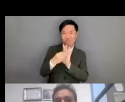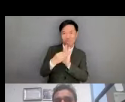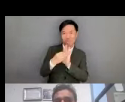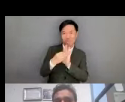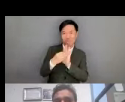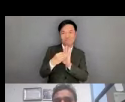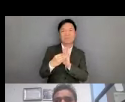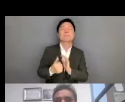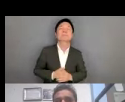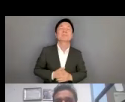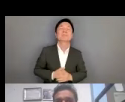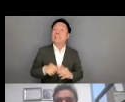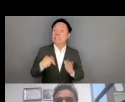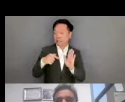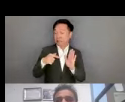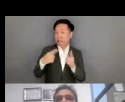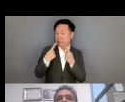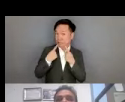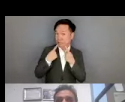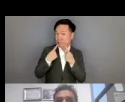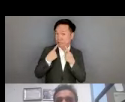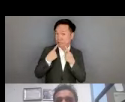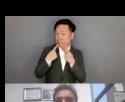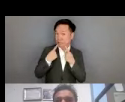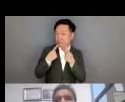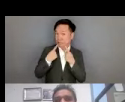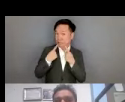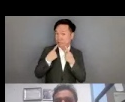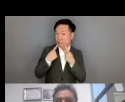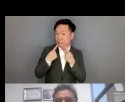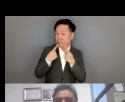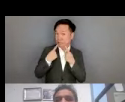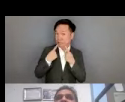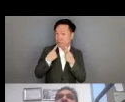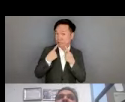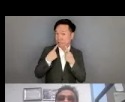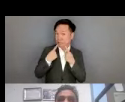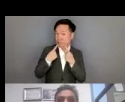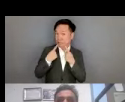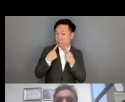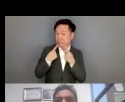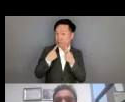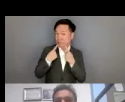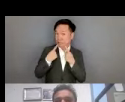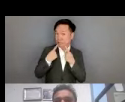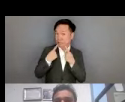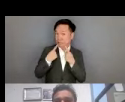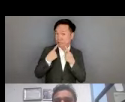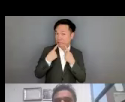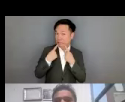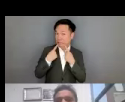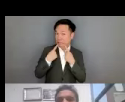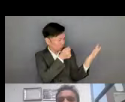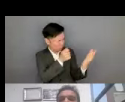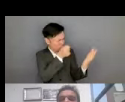even though the declaration does not specifically address the term youth with disabilities, but the